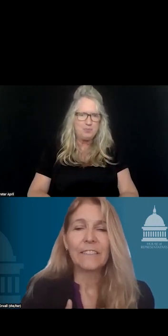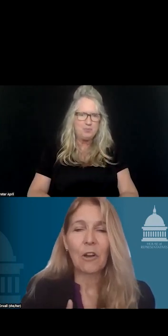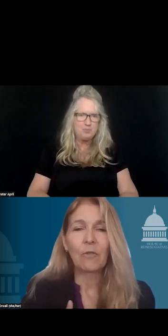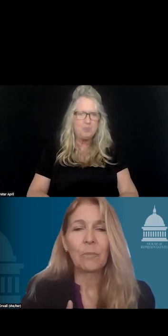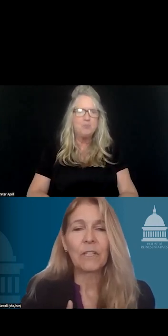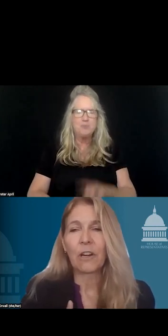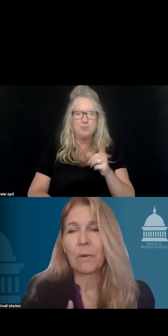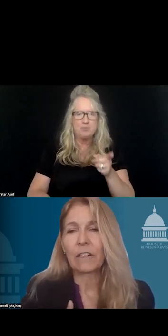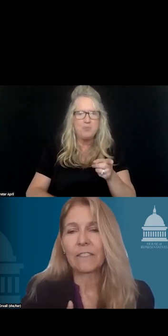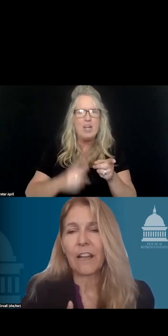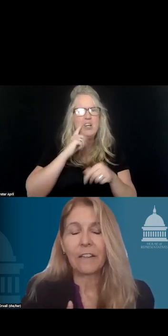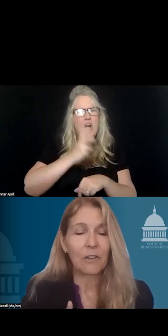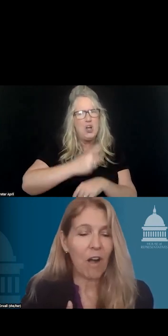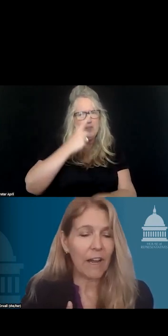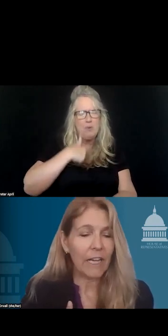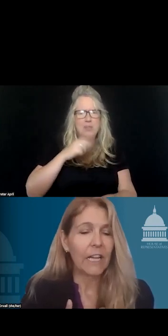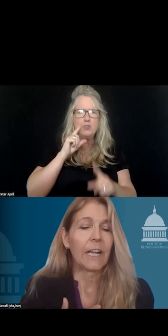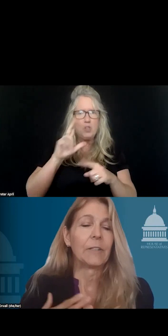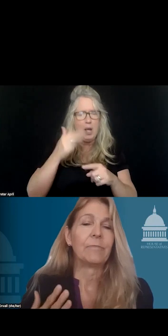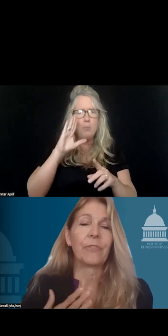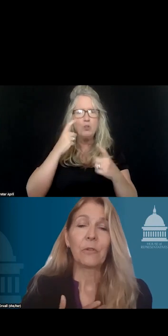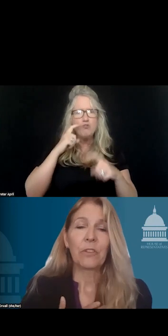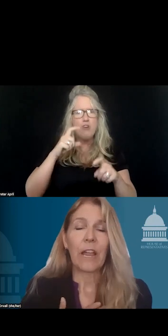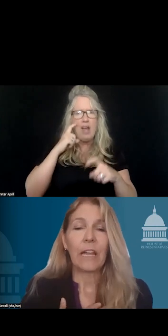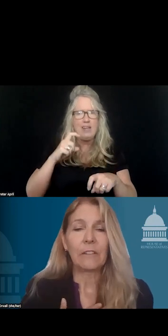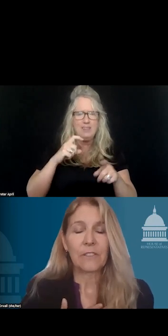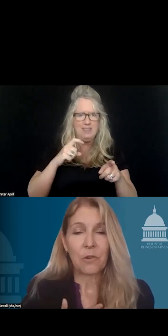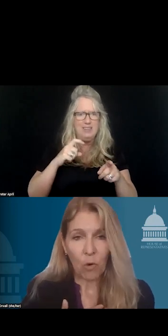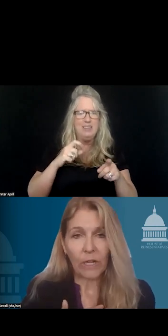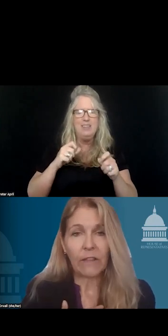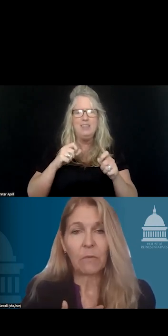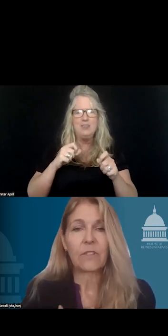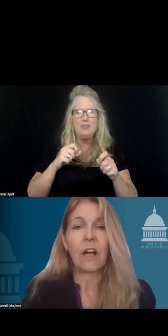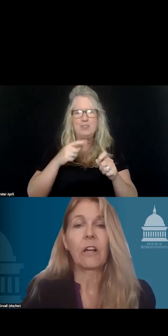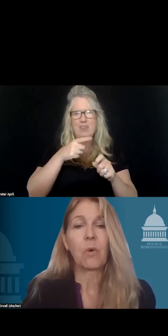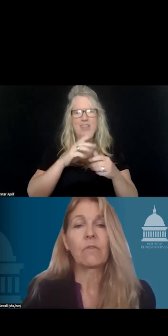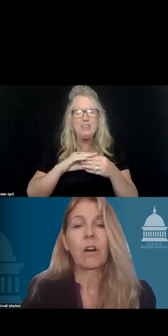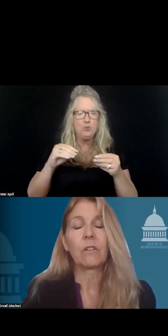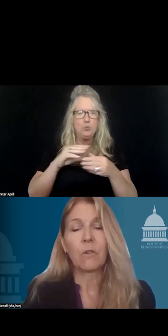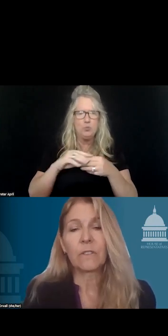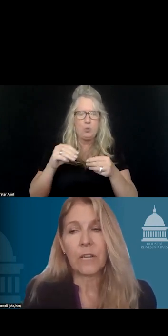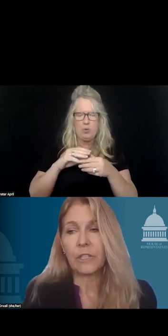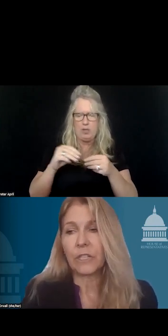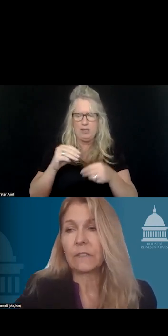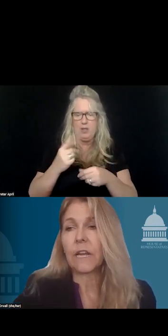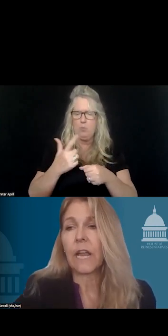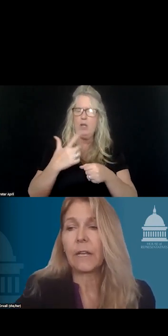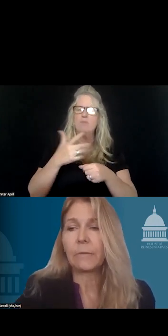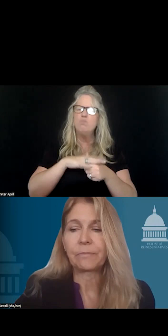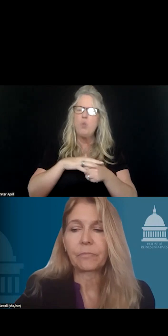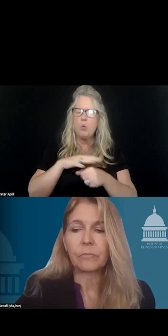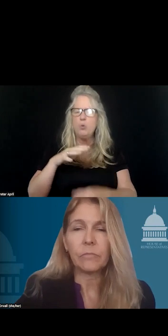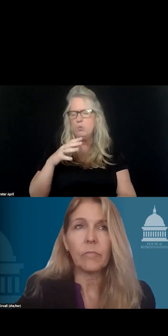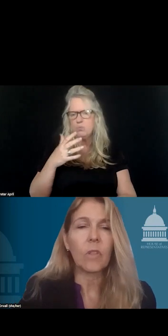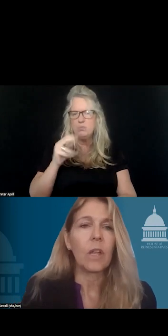Okay, this is hard for me to talk about because I'm going to cry. This was a story that was done on one of our local stations,